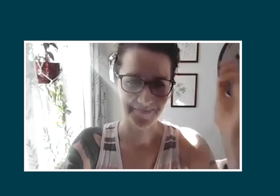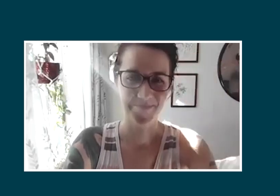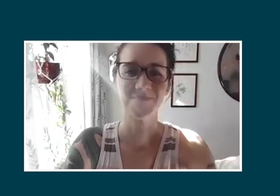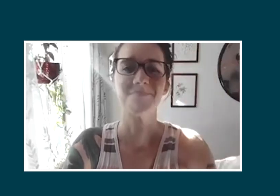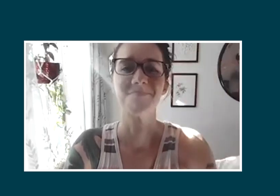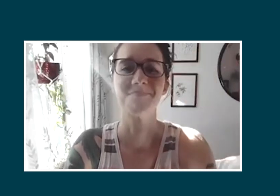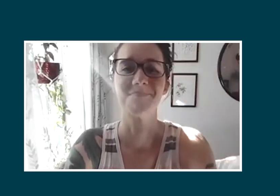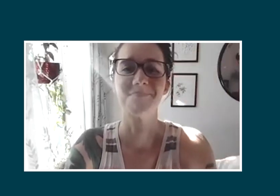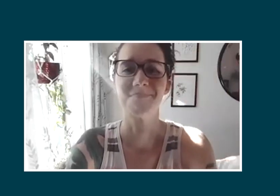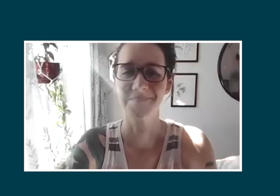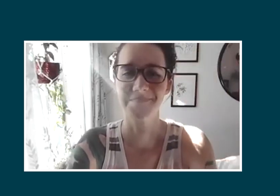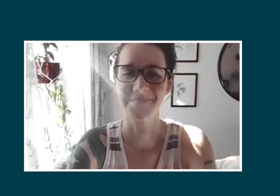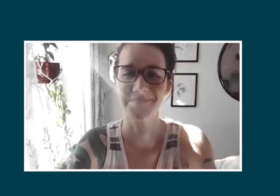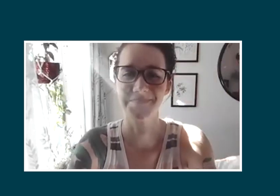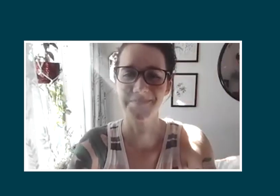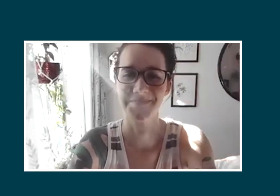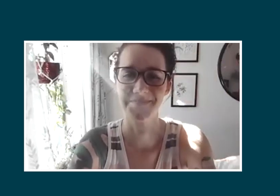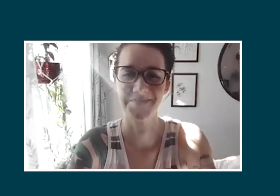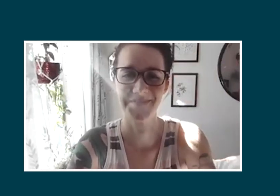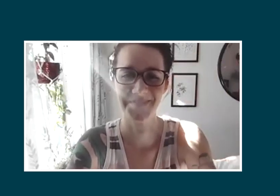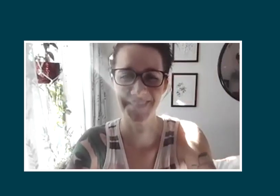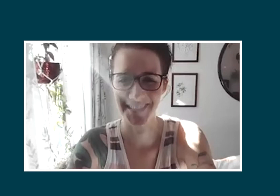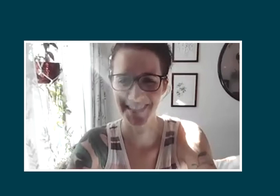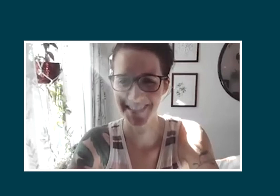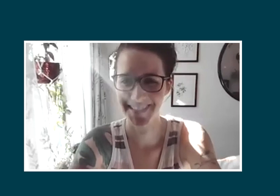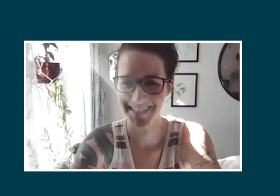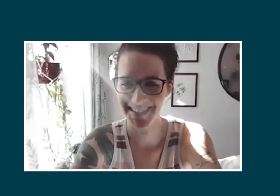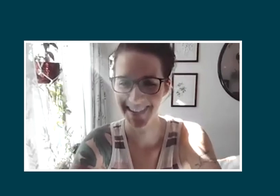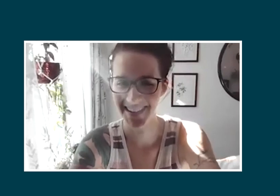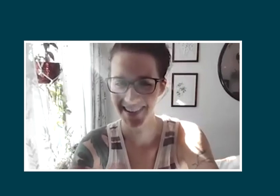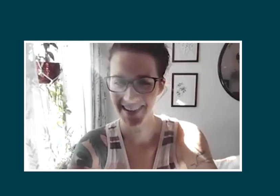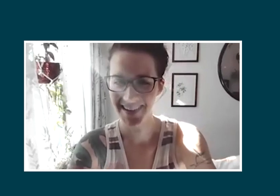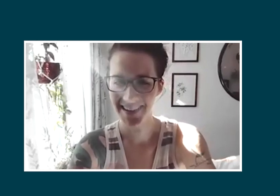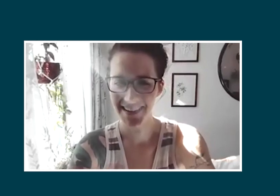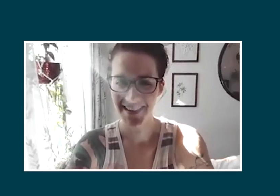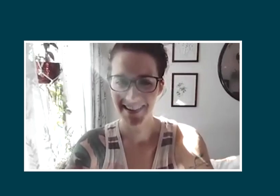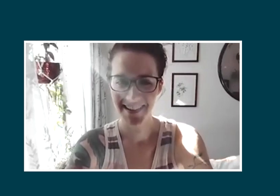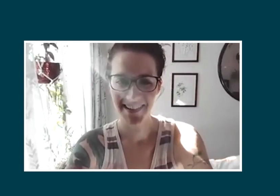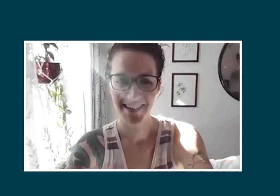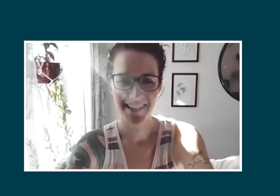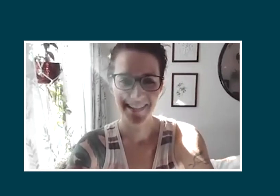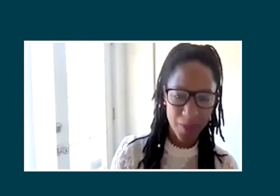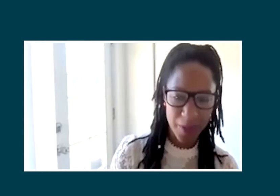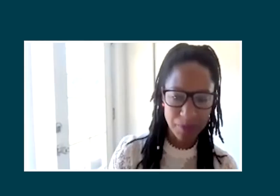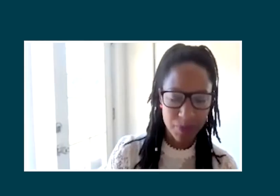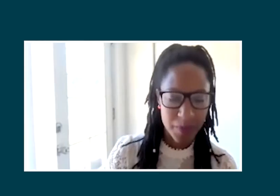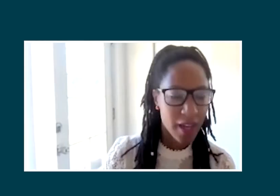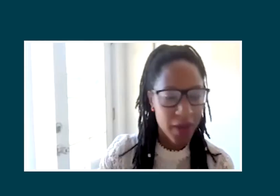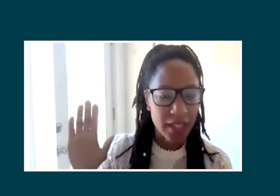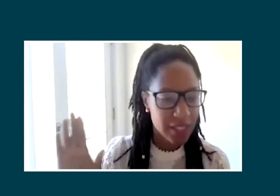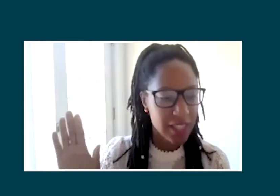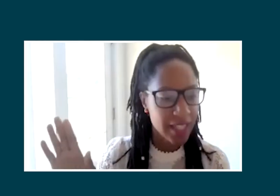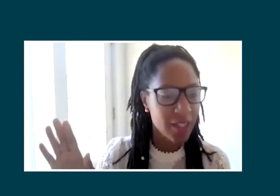I'll do 3, 2, 1, click. 3, 2, 1. All right, thank you.